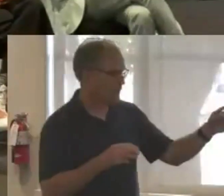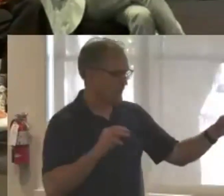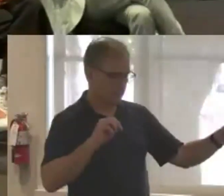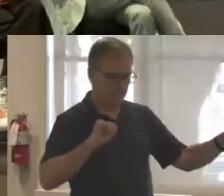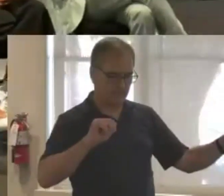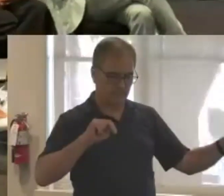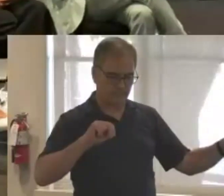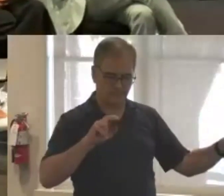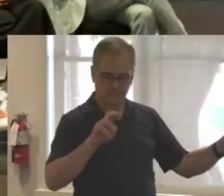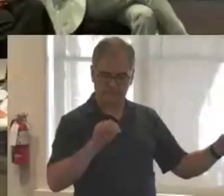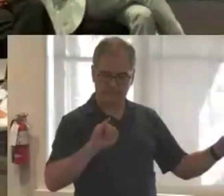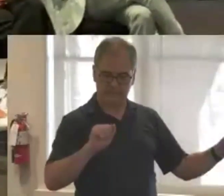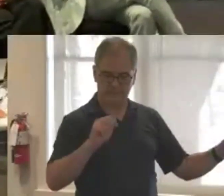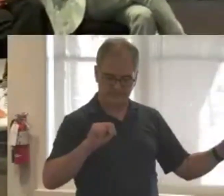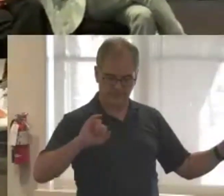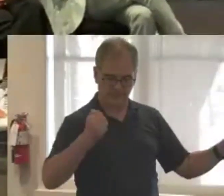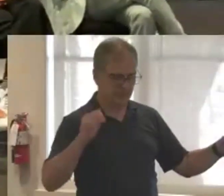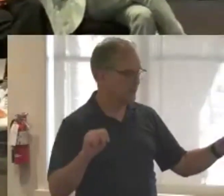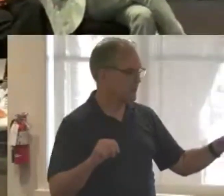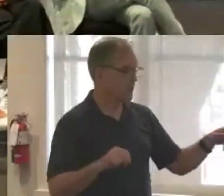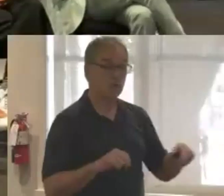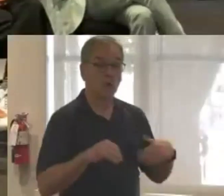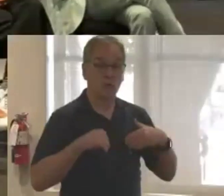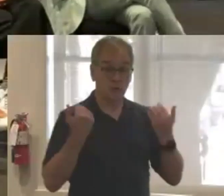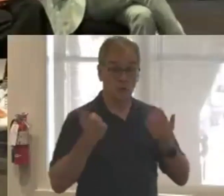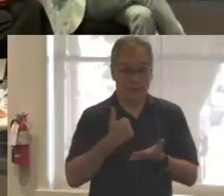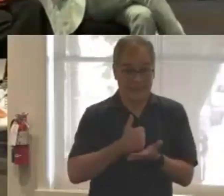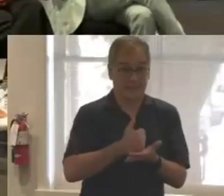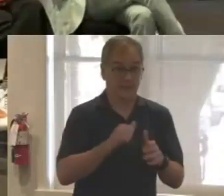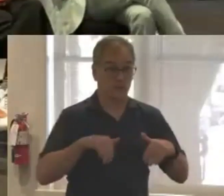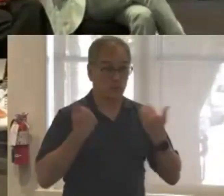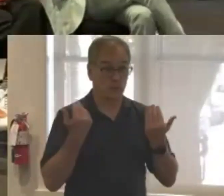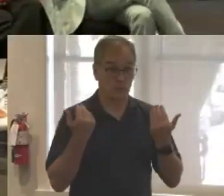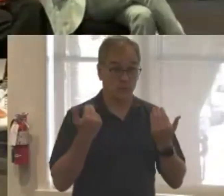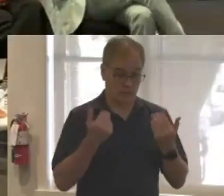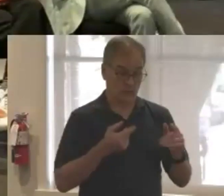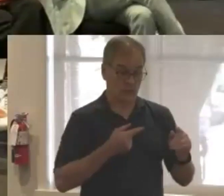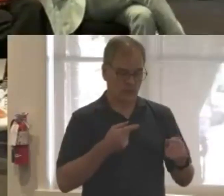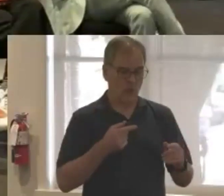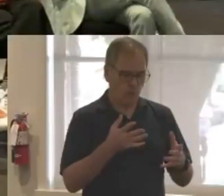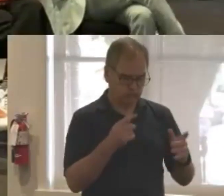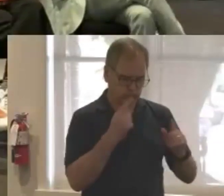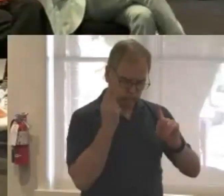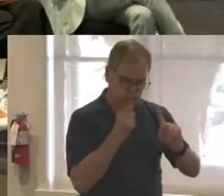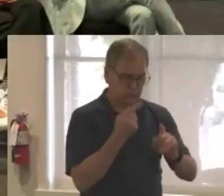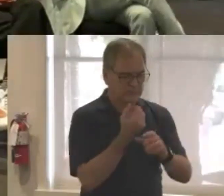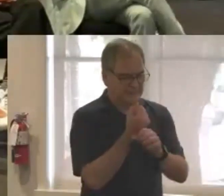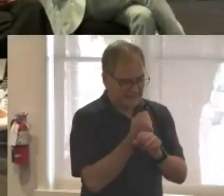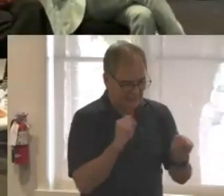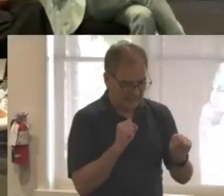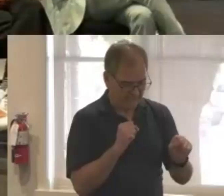So some of the additional ways that Youth Assisting Youth ensures a safe, supportive, inclusive environment for our newcomer clients and